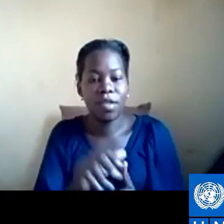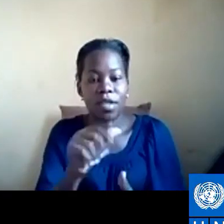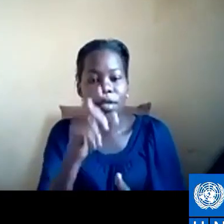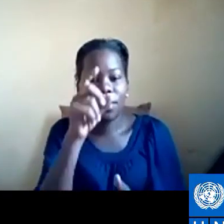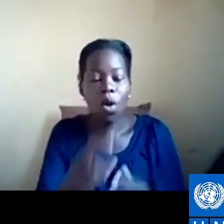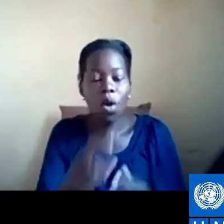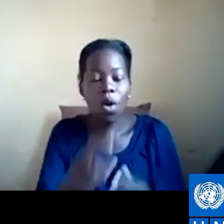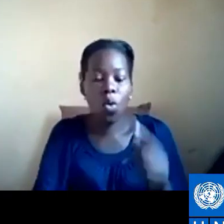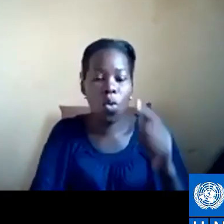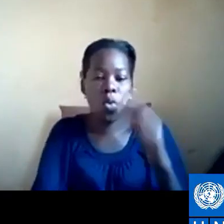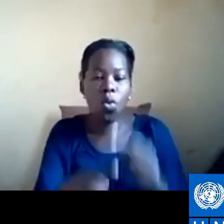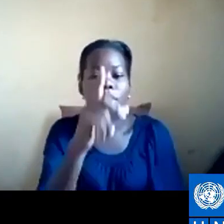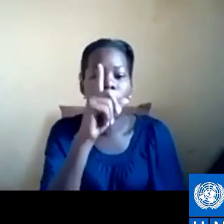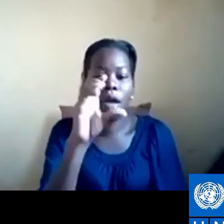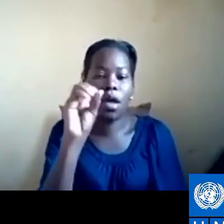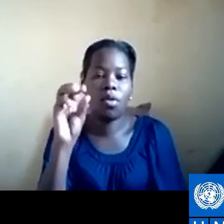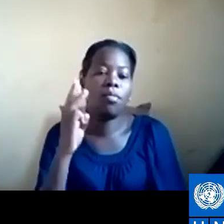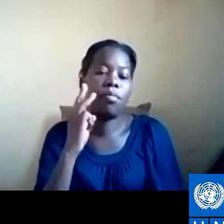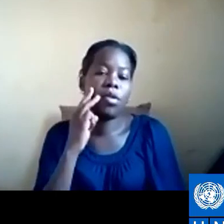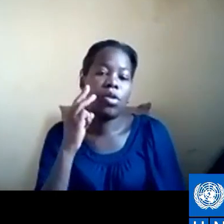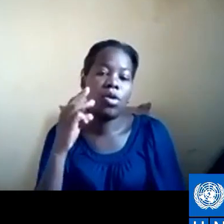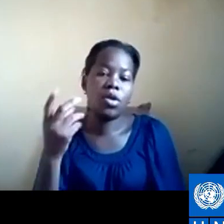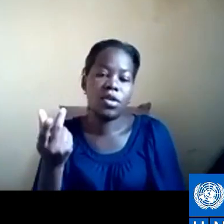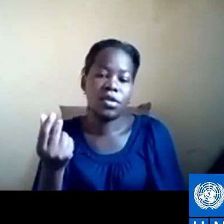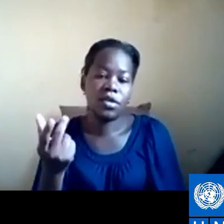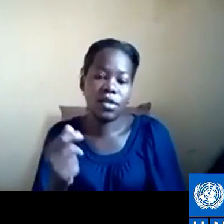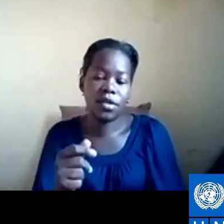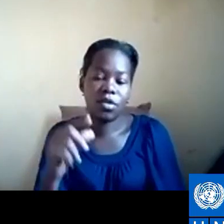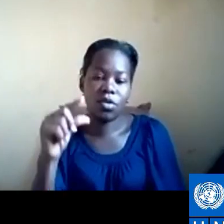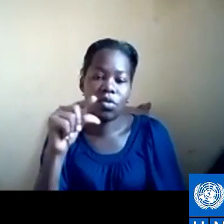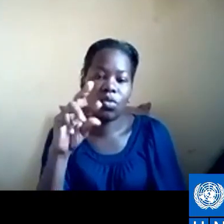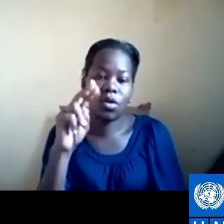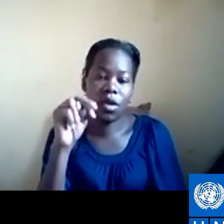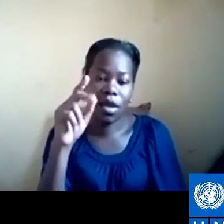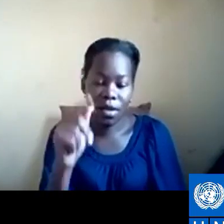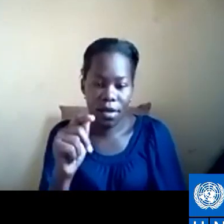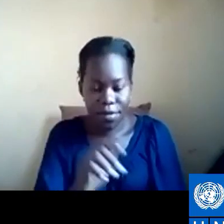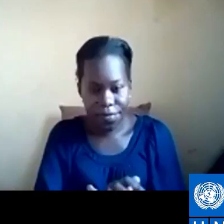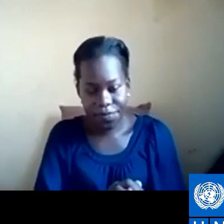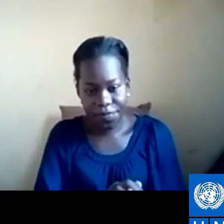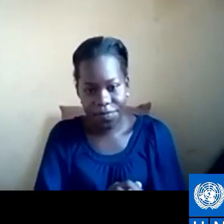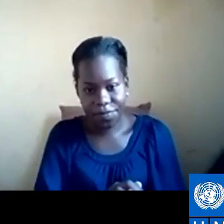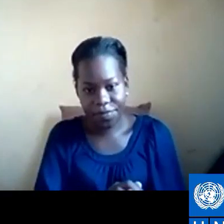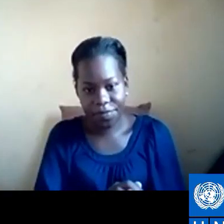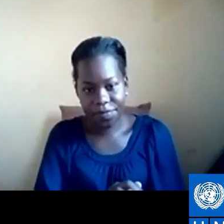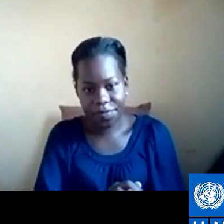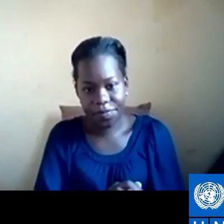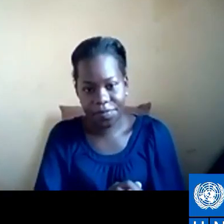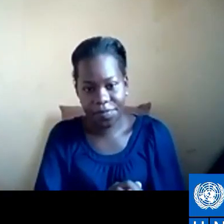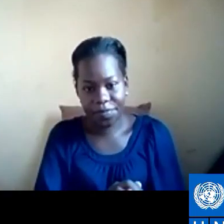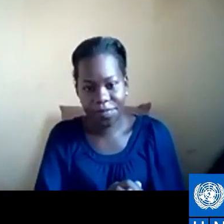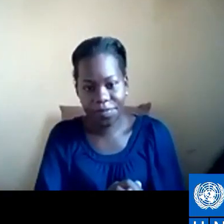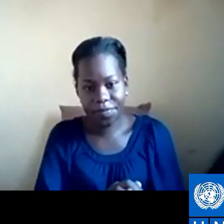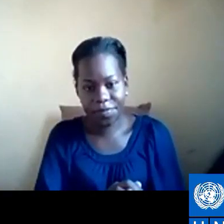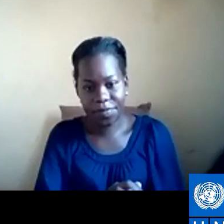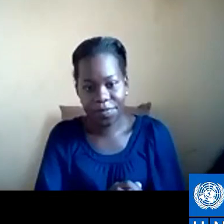grants and seed investment into your business and go on to enjoy 6 months incubation support, thanks to our partners